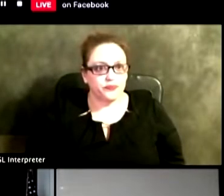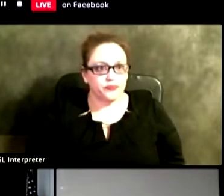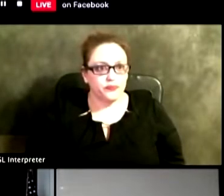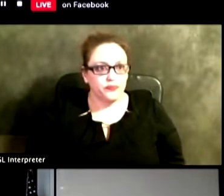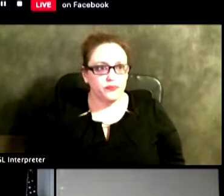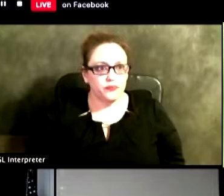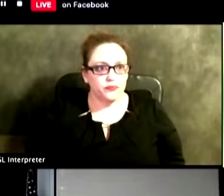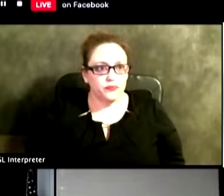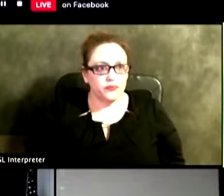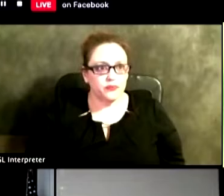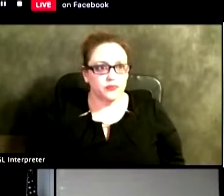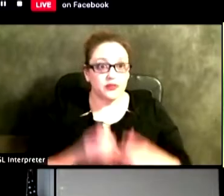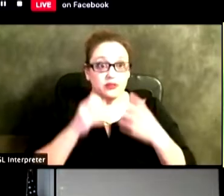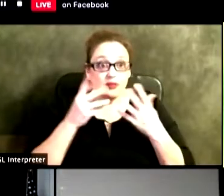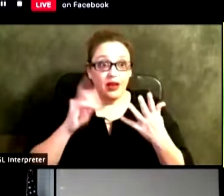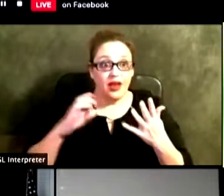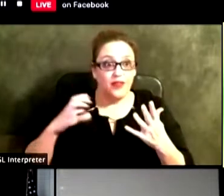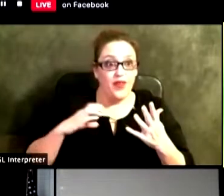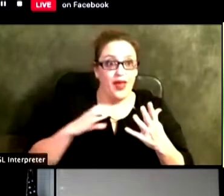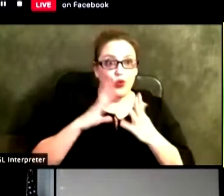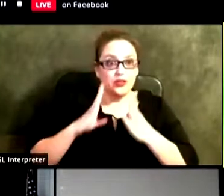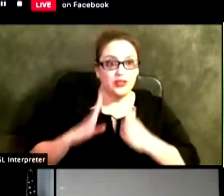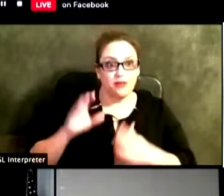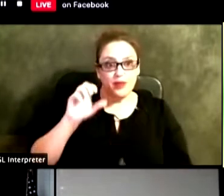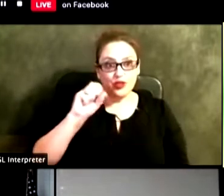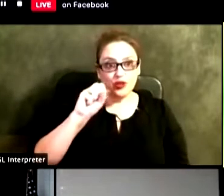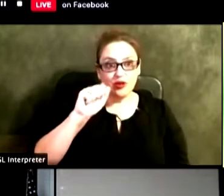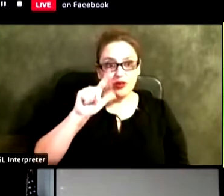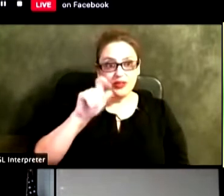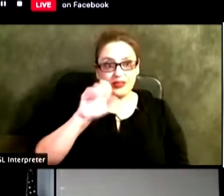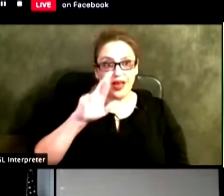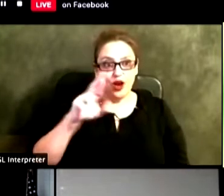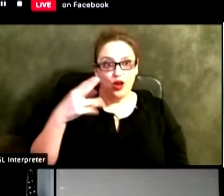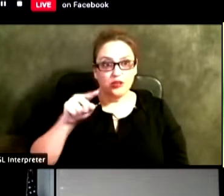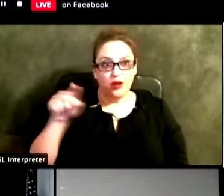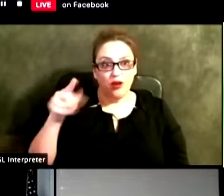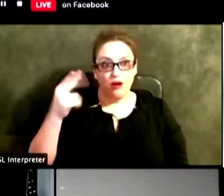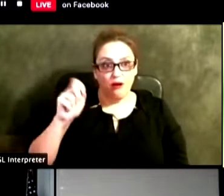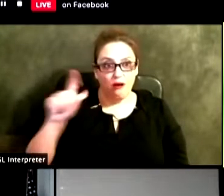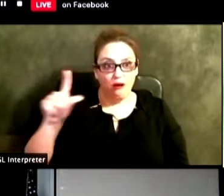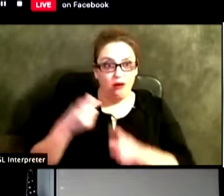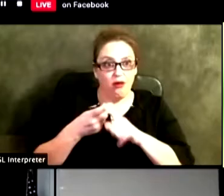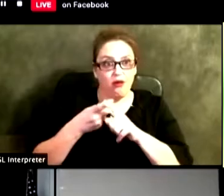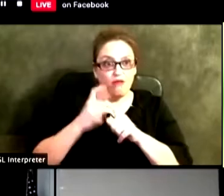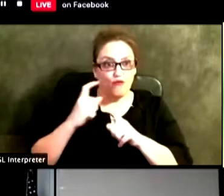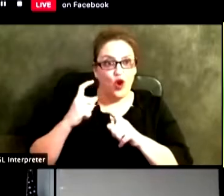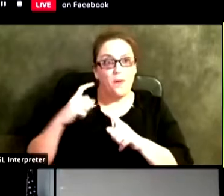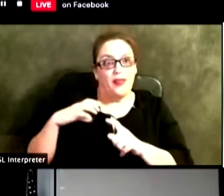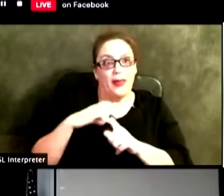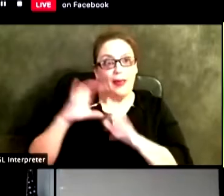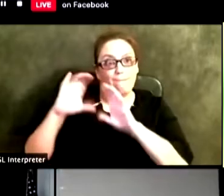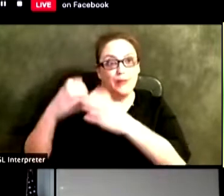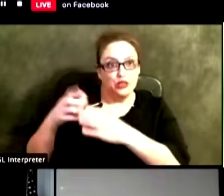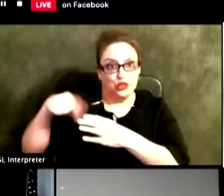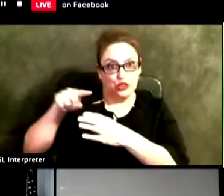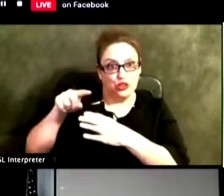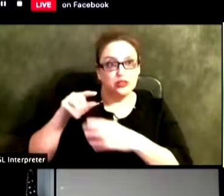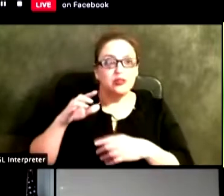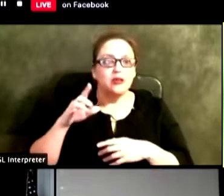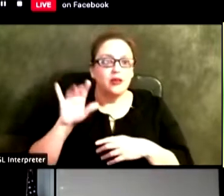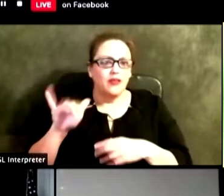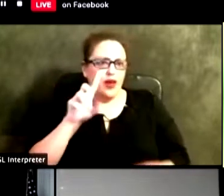That was, by the way, Commissioner Salazar Hall from the Racial Equity and Policing Commission. That was Diane,